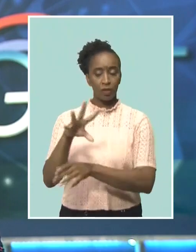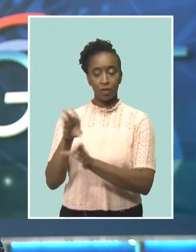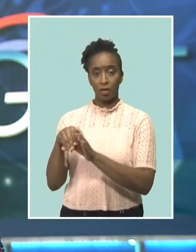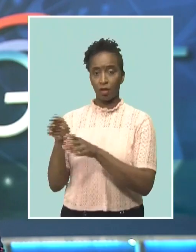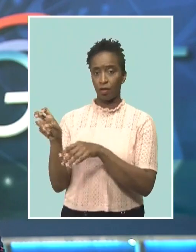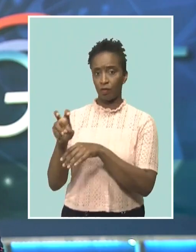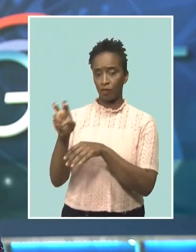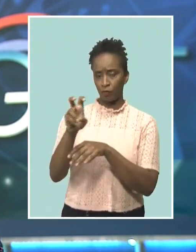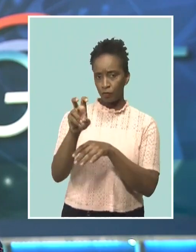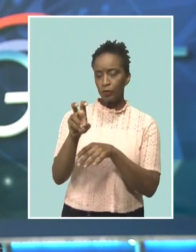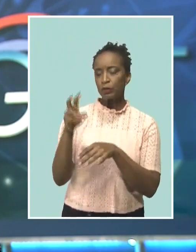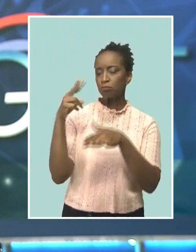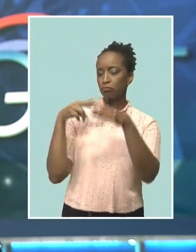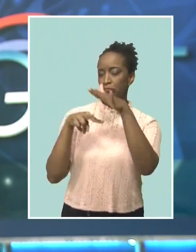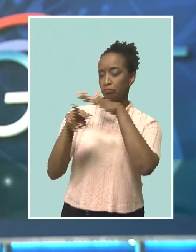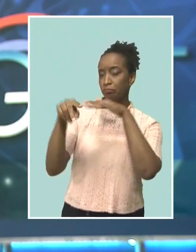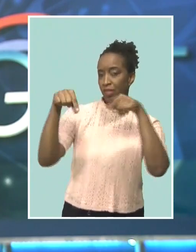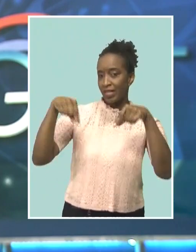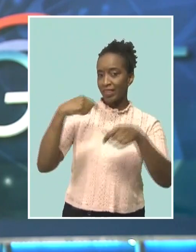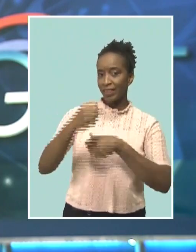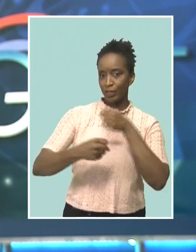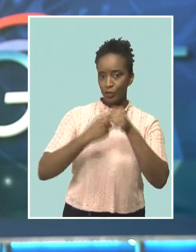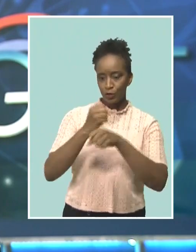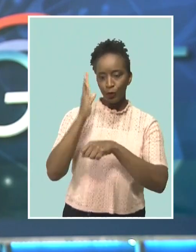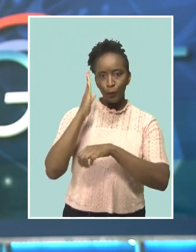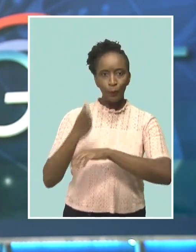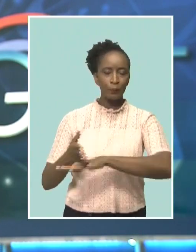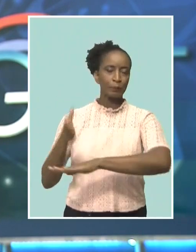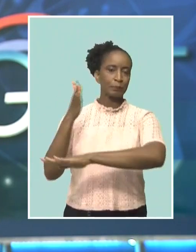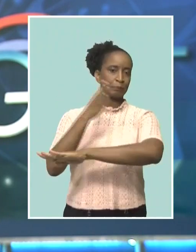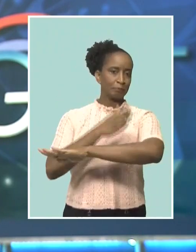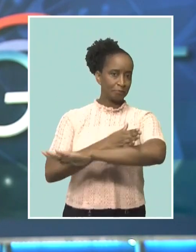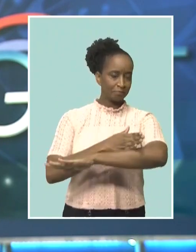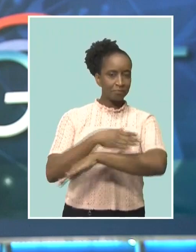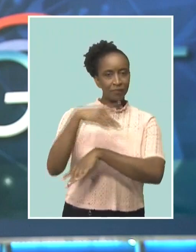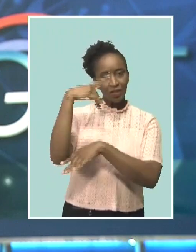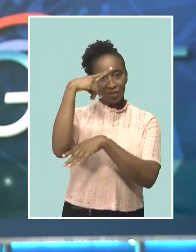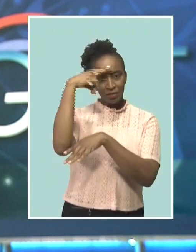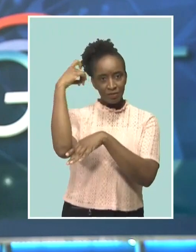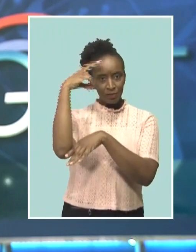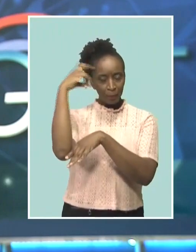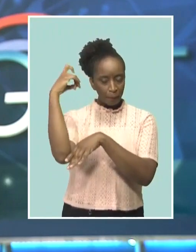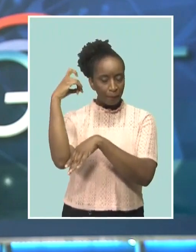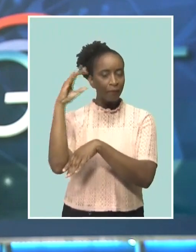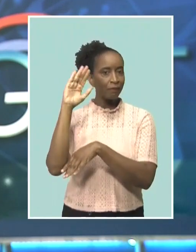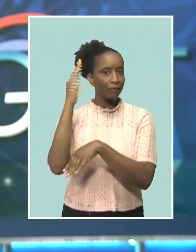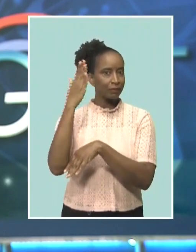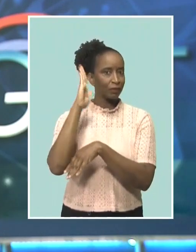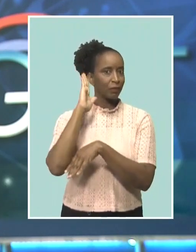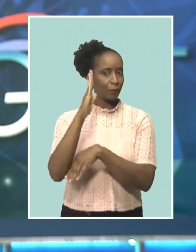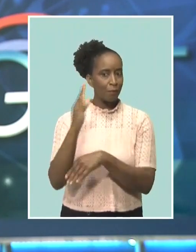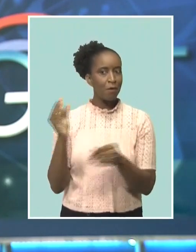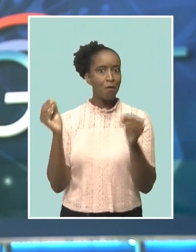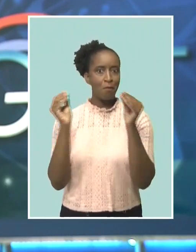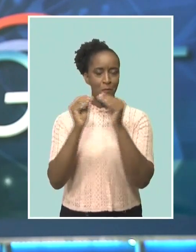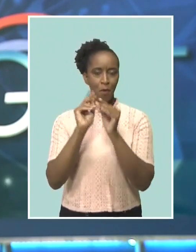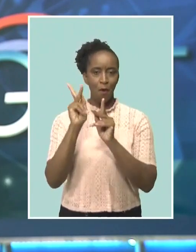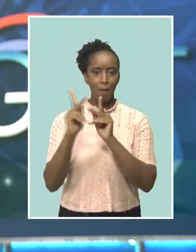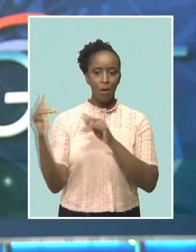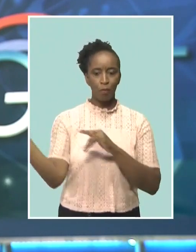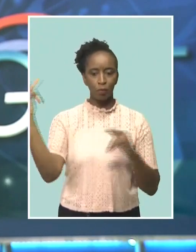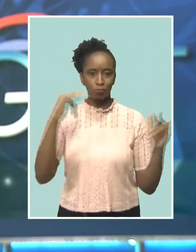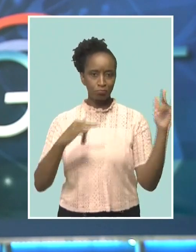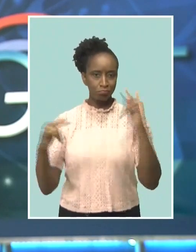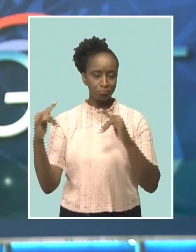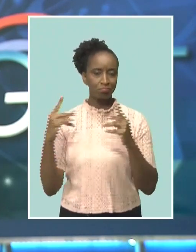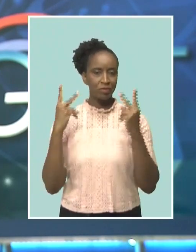stellar performance again this year, with summer already looking like a bumper period. Rachel Agard attended the first